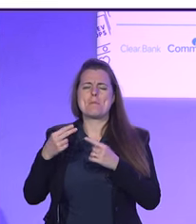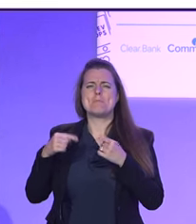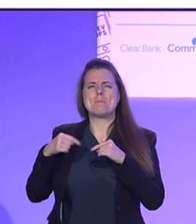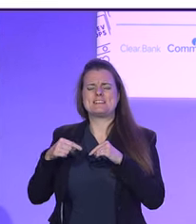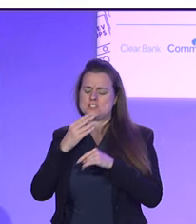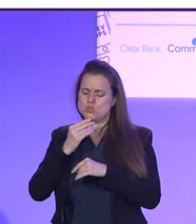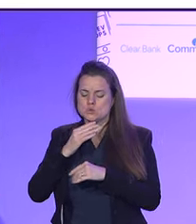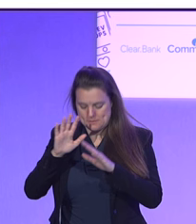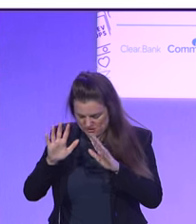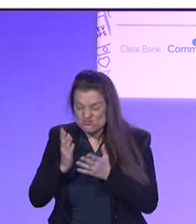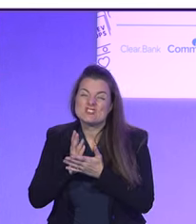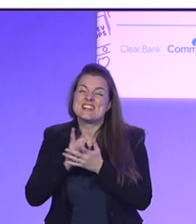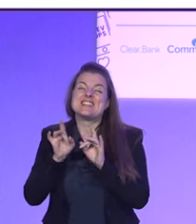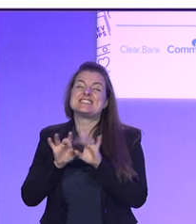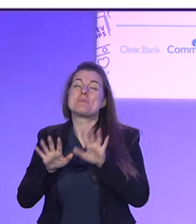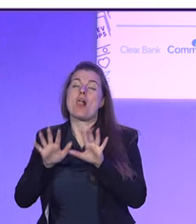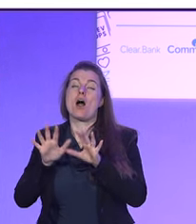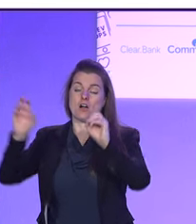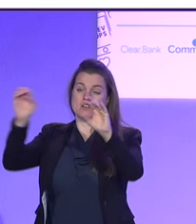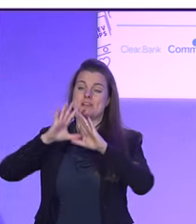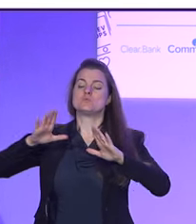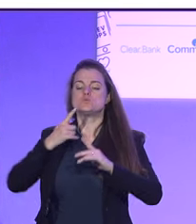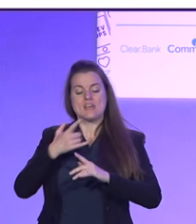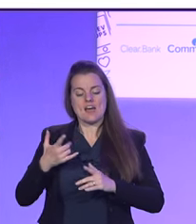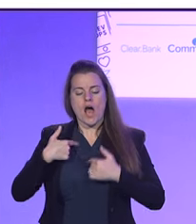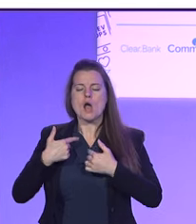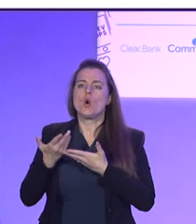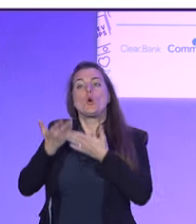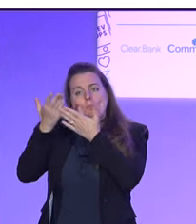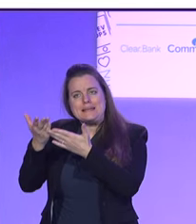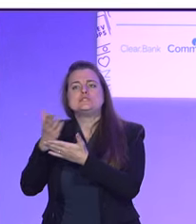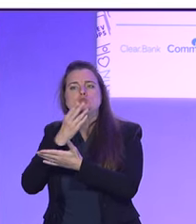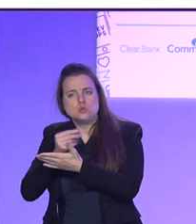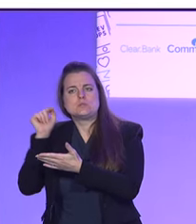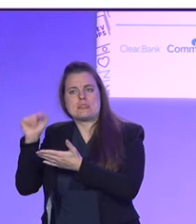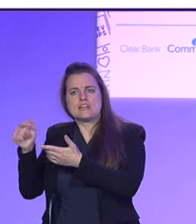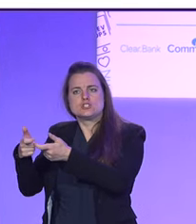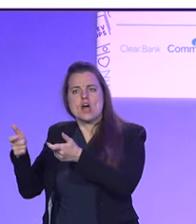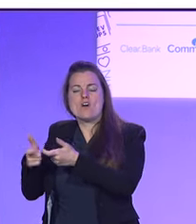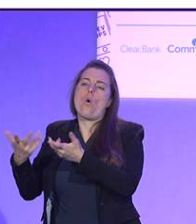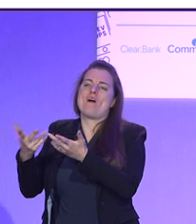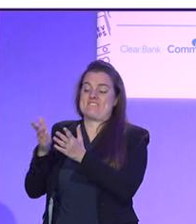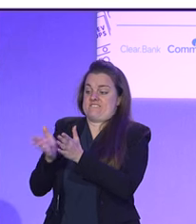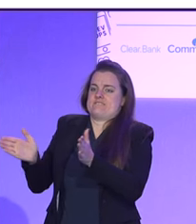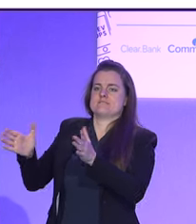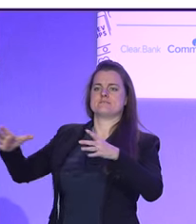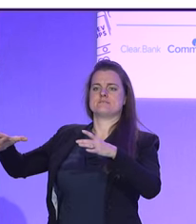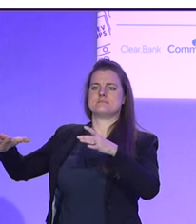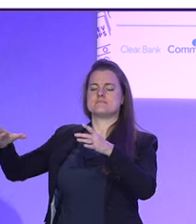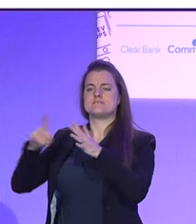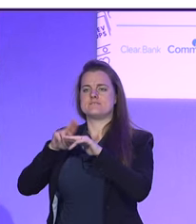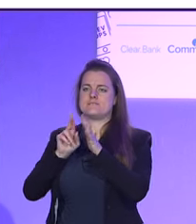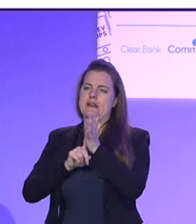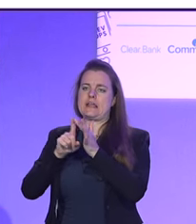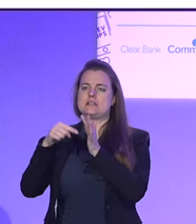concept. You basically say, okay, I'm going to commit to use this server or this fleet of servers for a period. In AWS is